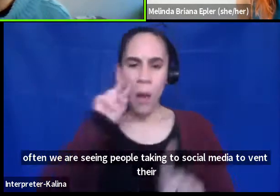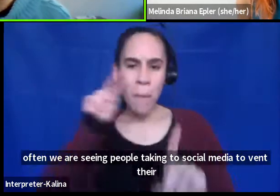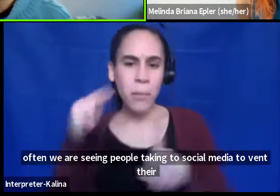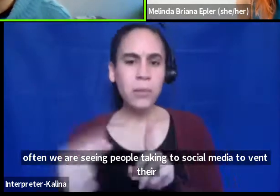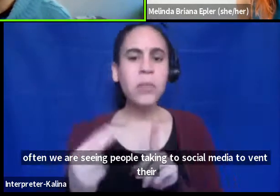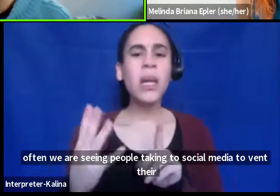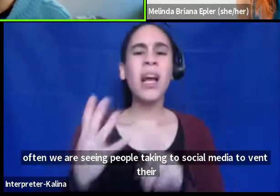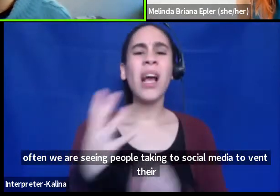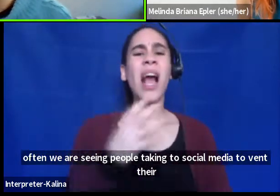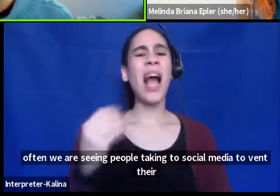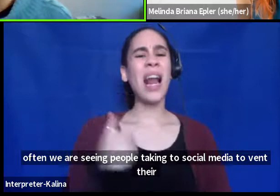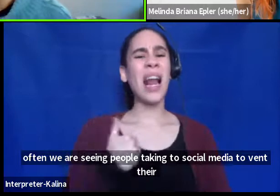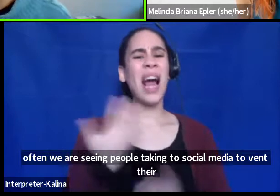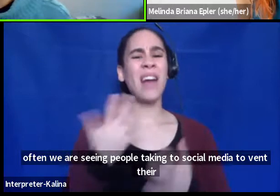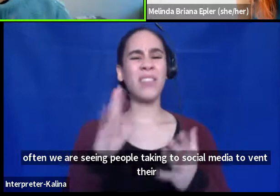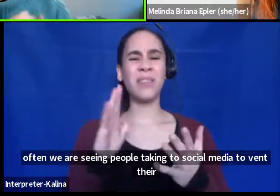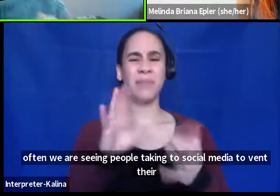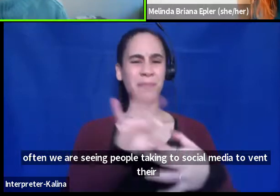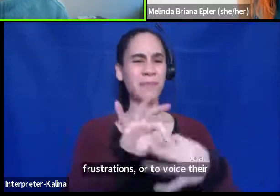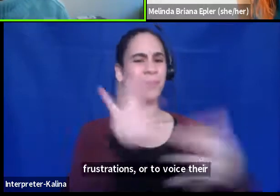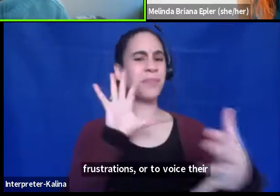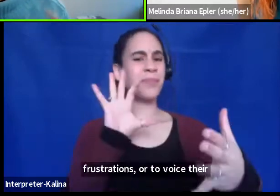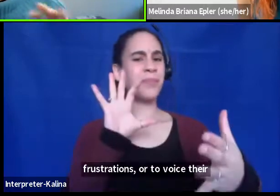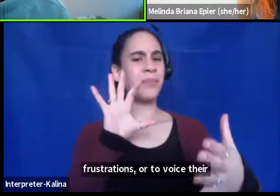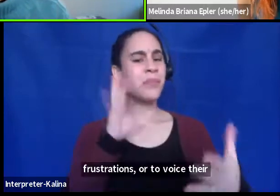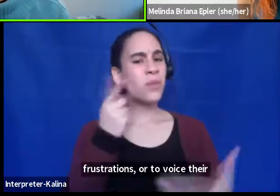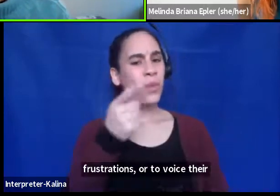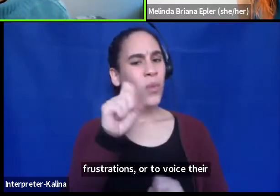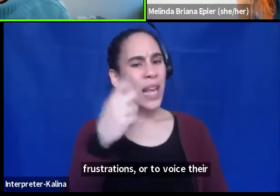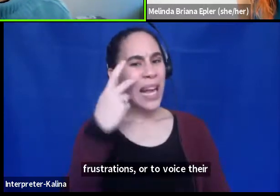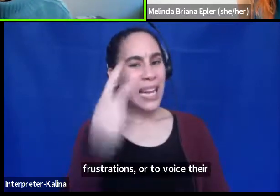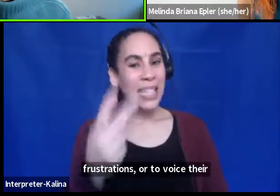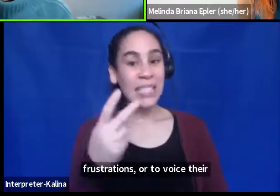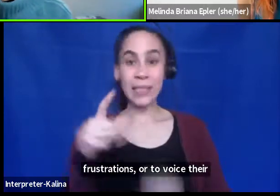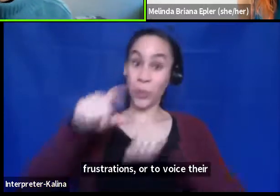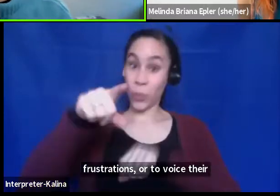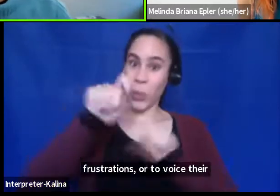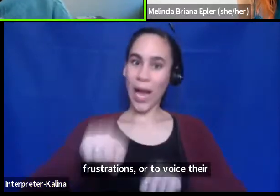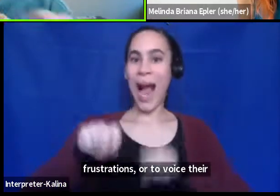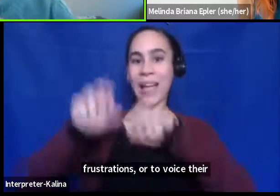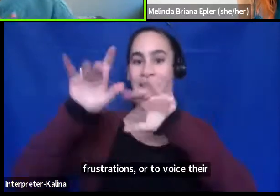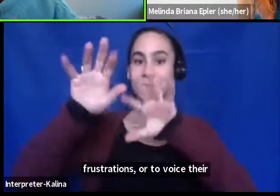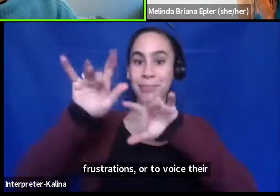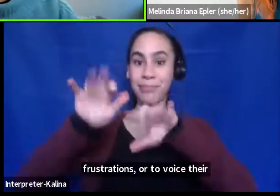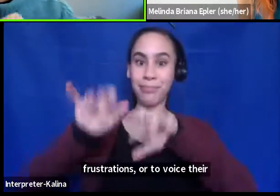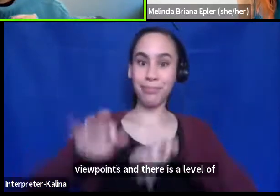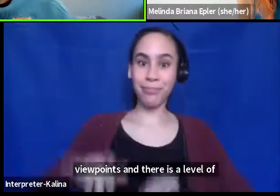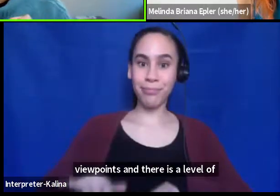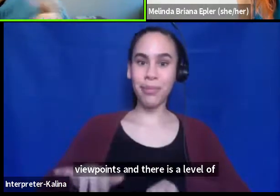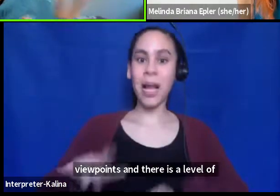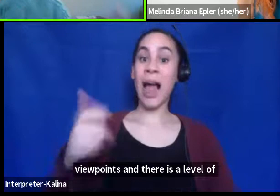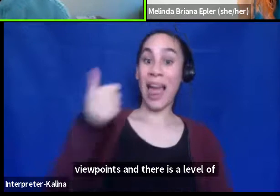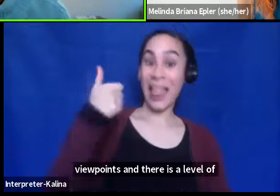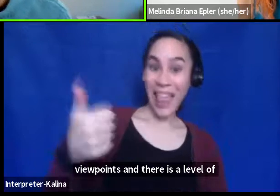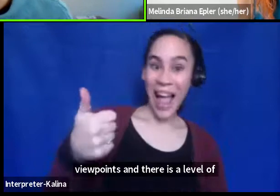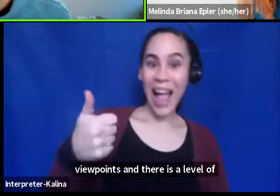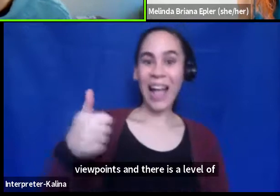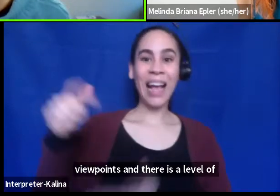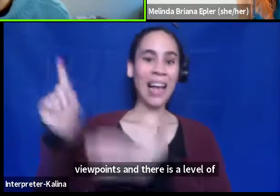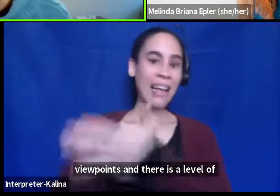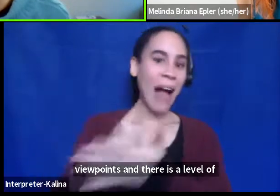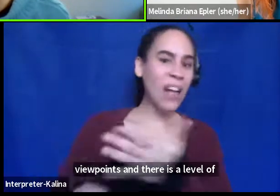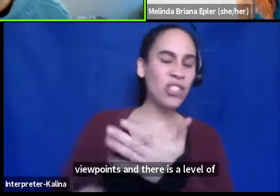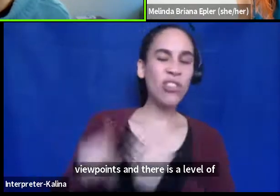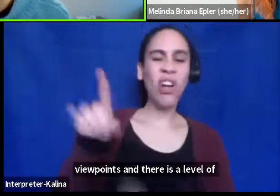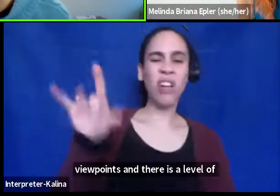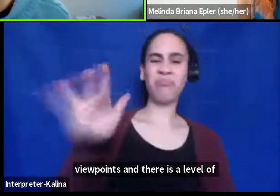of disembodiment to that, right? Like you can see something behind a computer screen and then like or cancel or unfollow